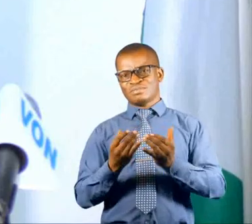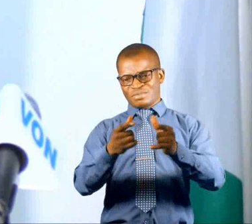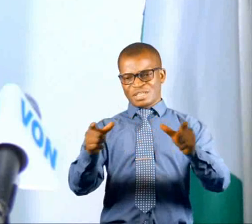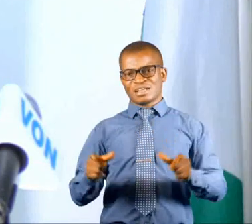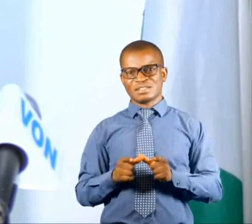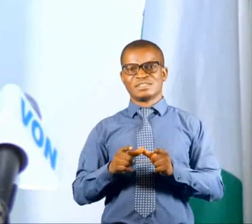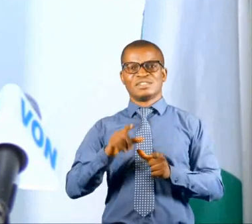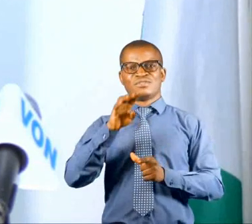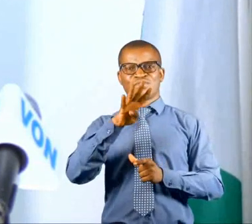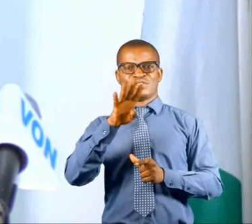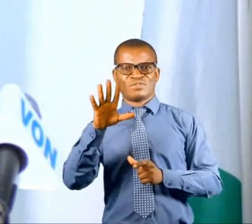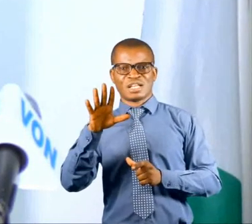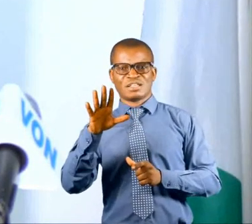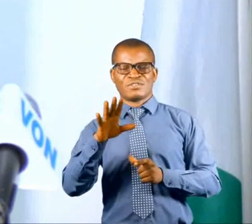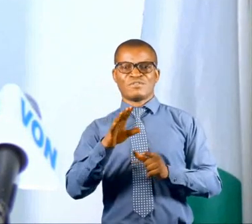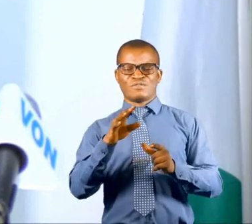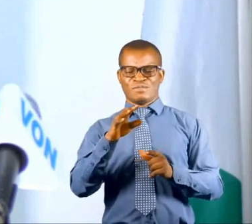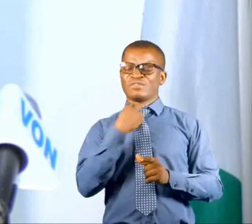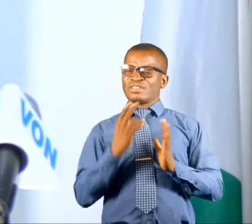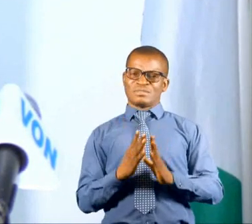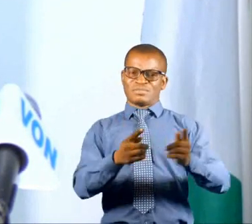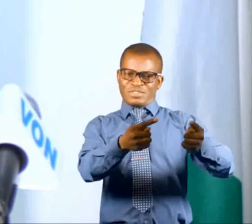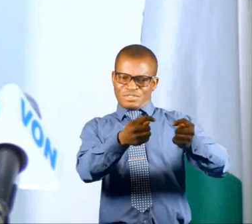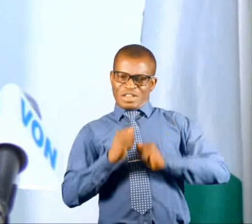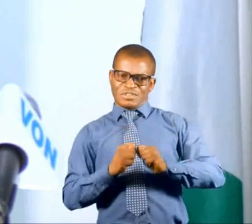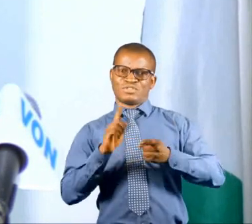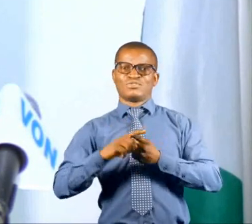trafficking were 45, that is, victims trafficked into